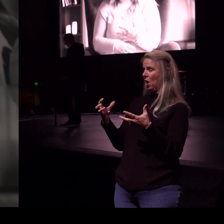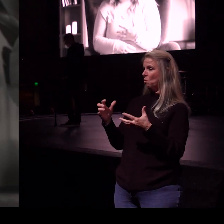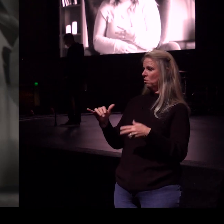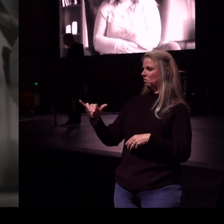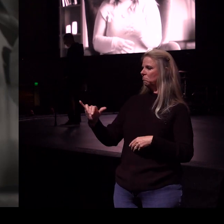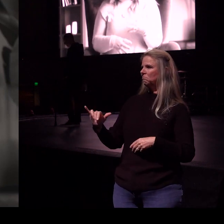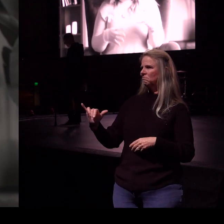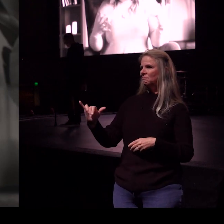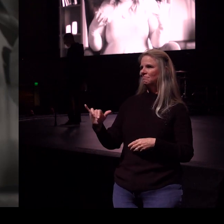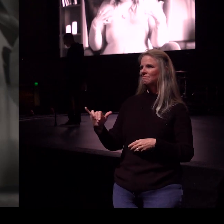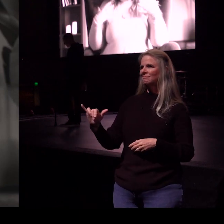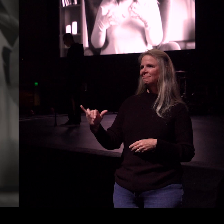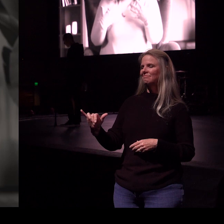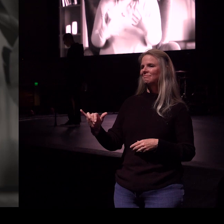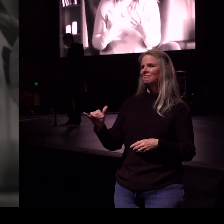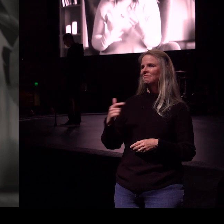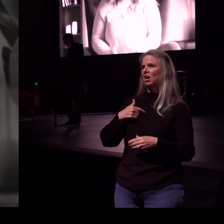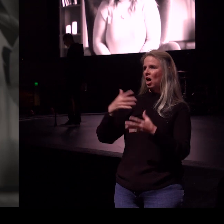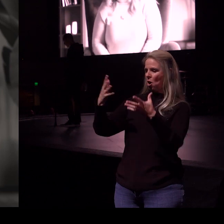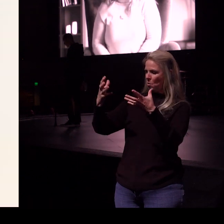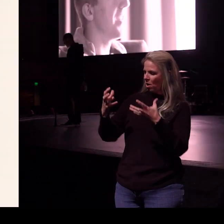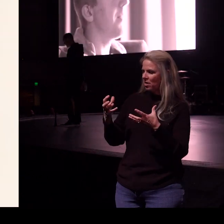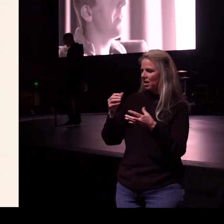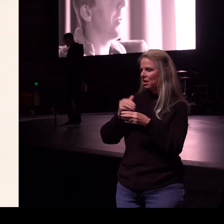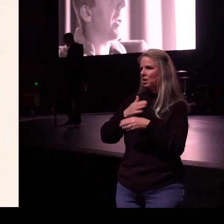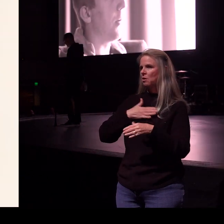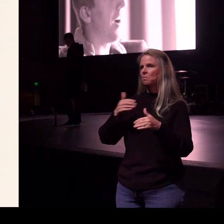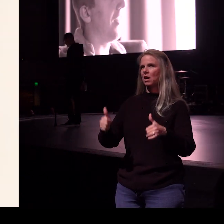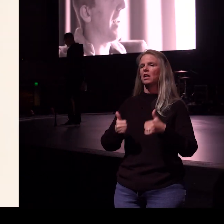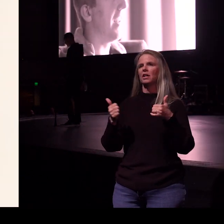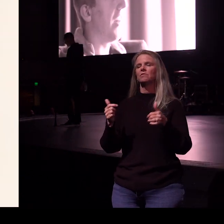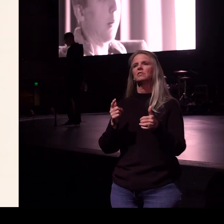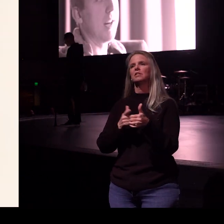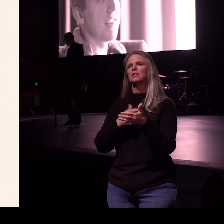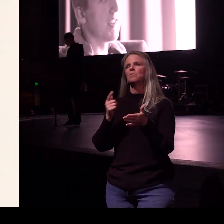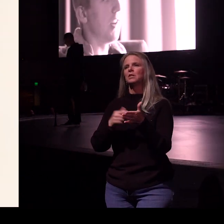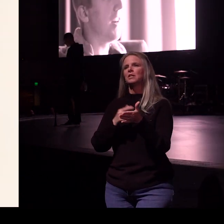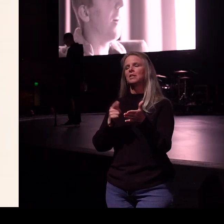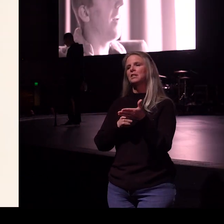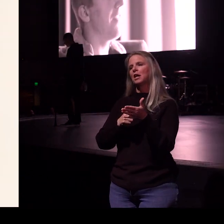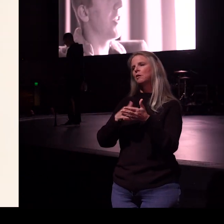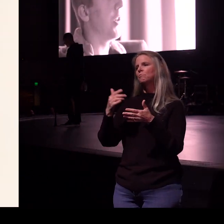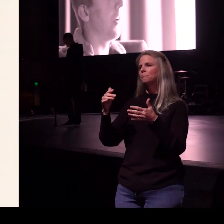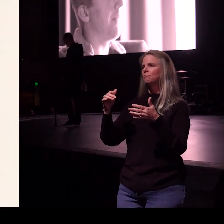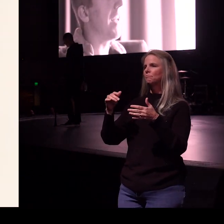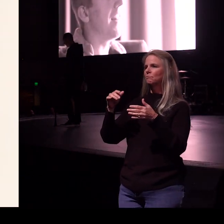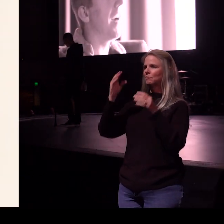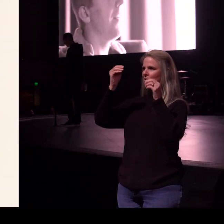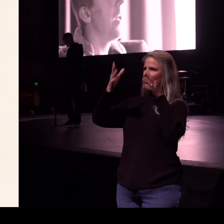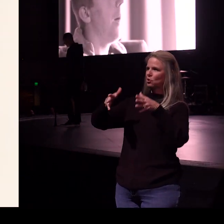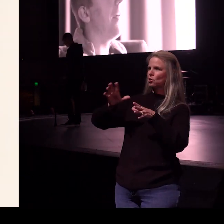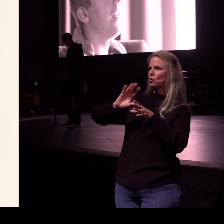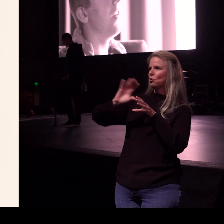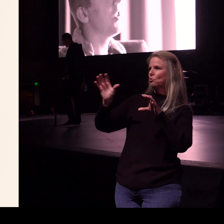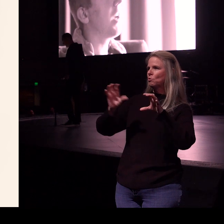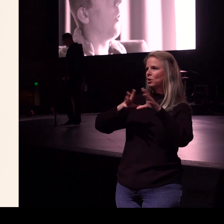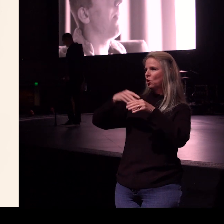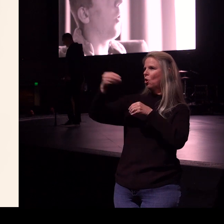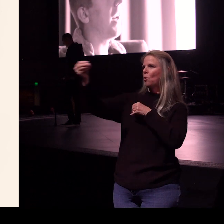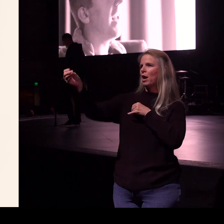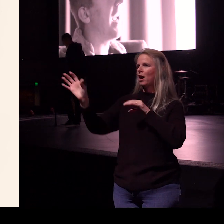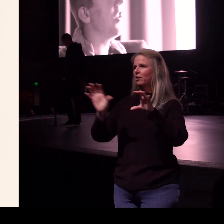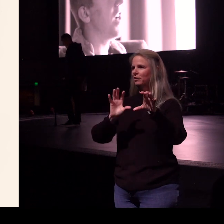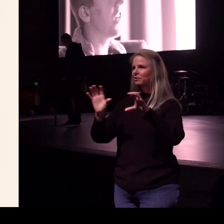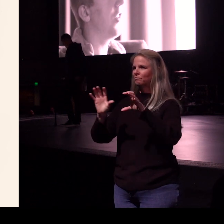Like, I want that in my life. Sometimes she like went out and like did like recess duty or whatever, so she wouldn't be in there. But then there was like